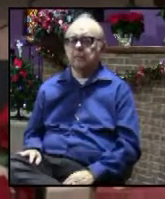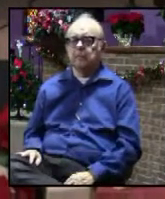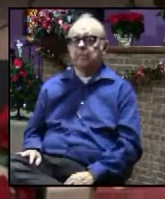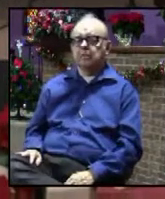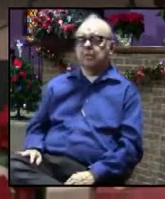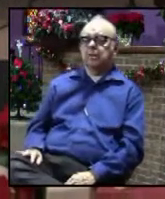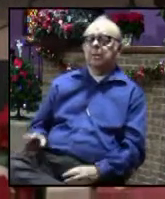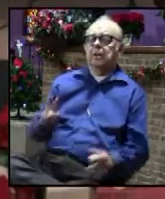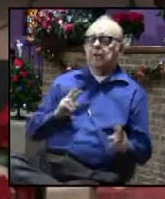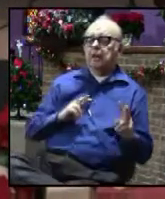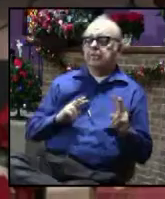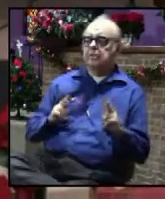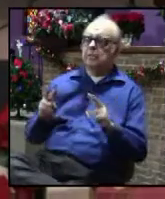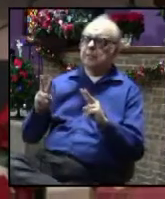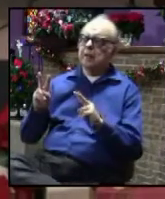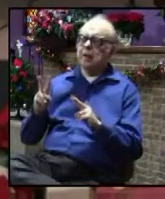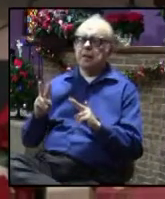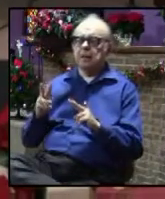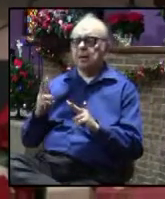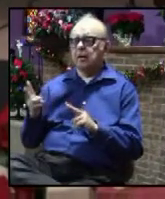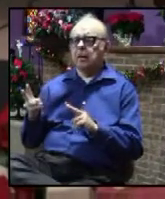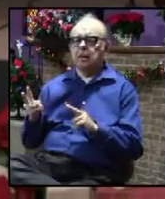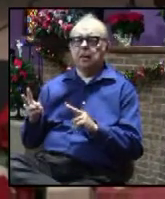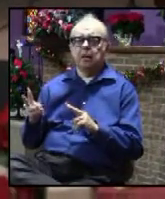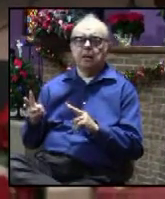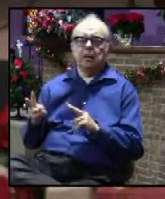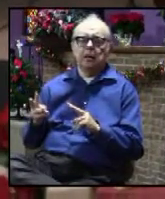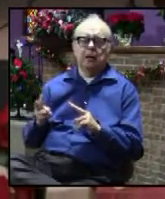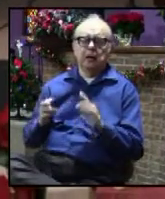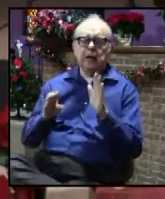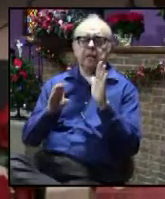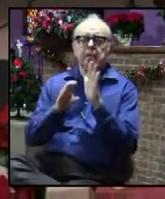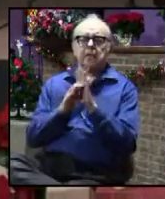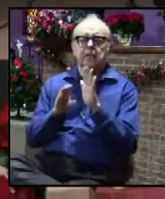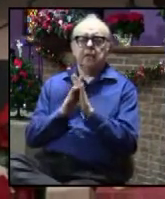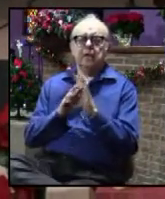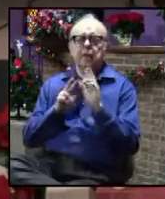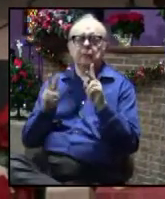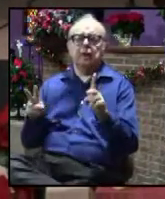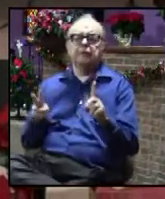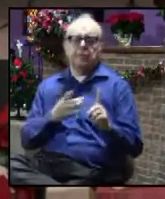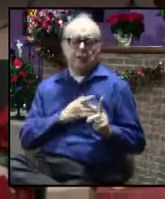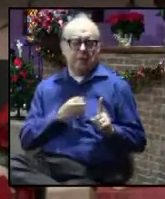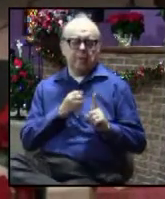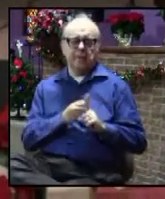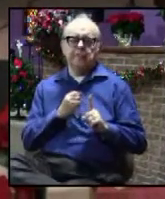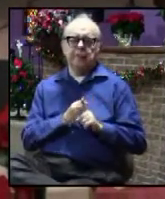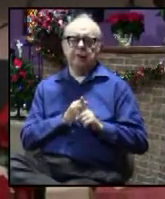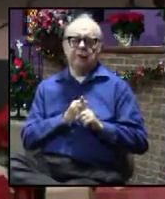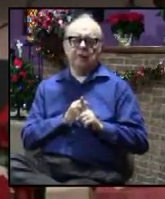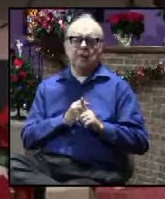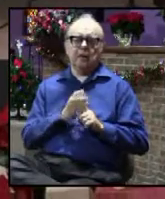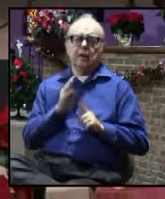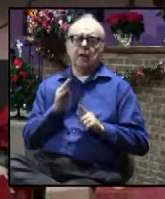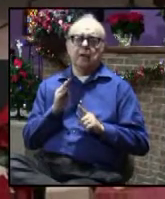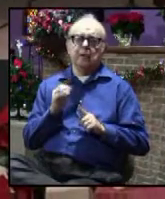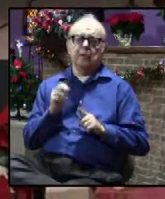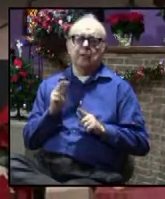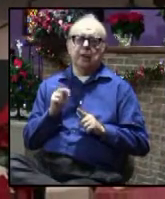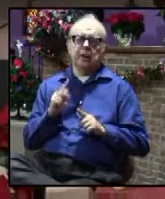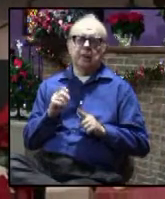and you looked up and you saw the monitors and you're watching the heartbeat and just there.